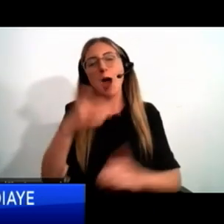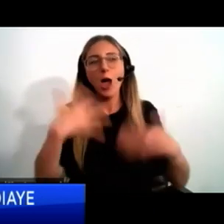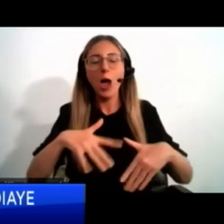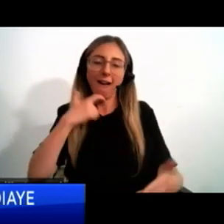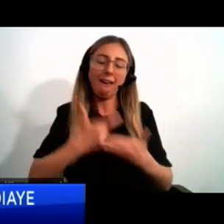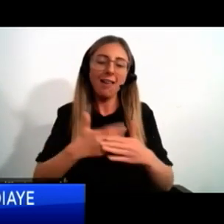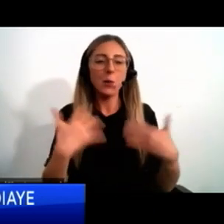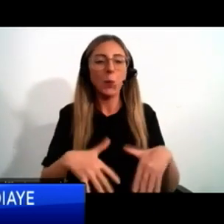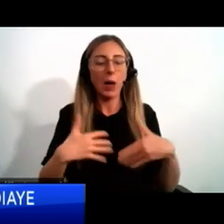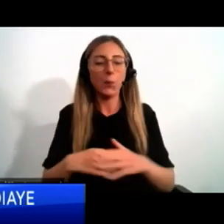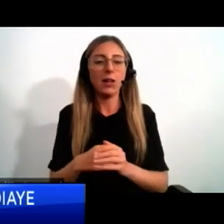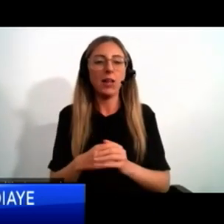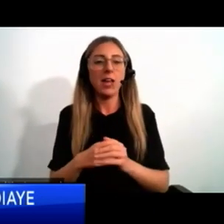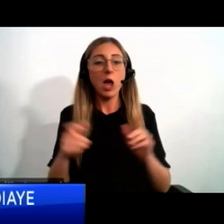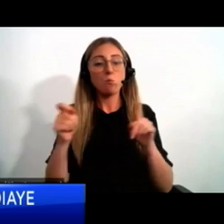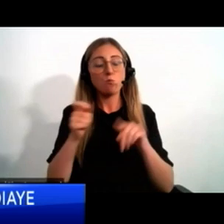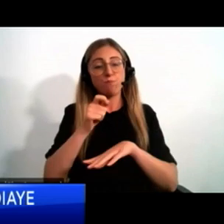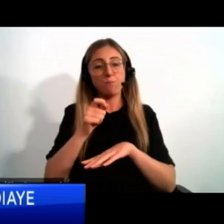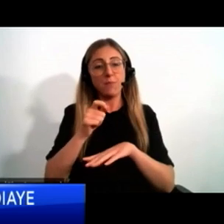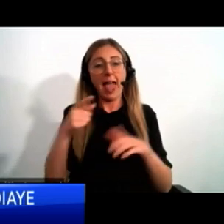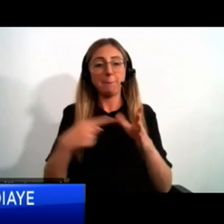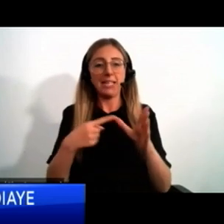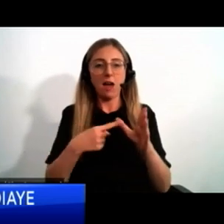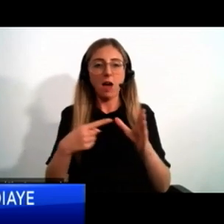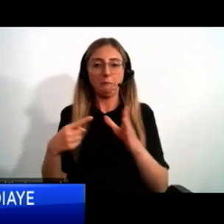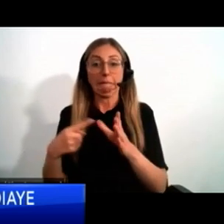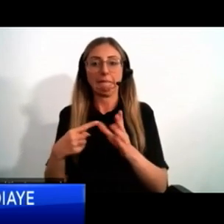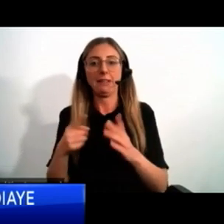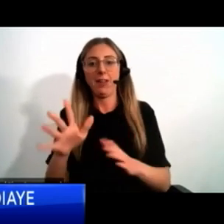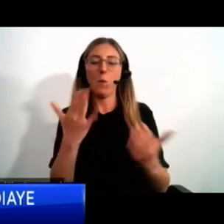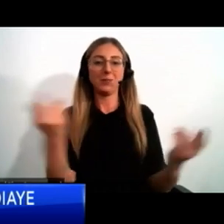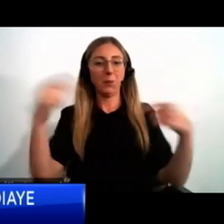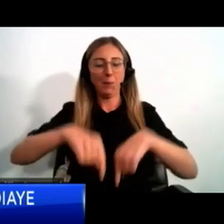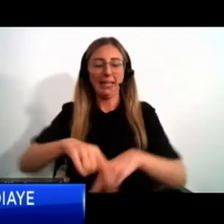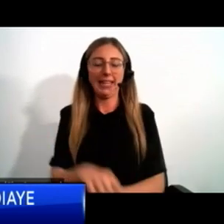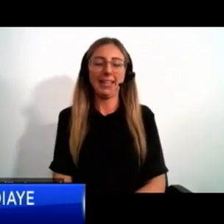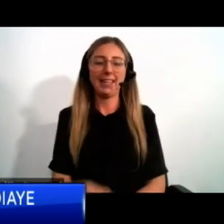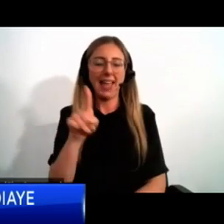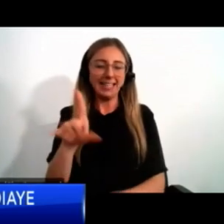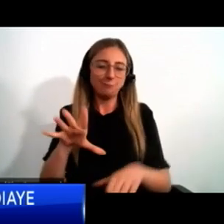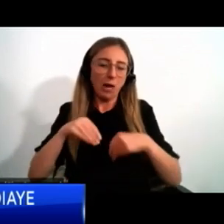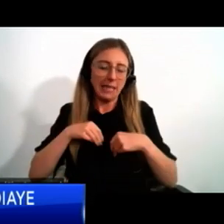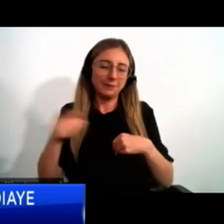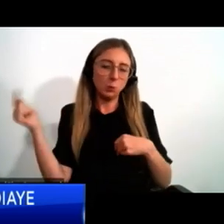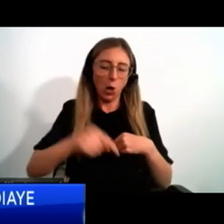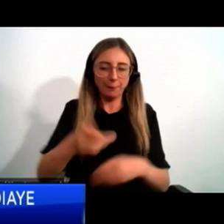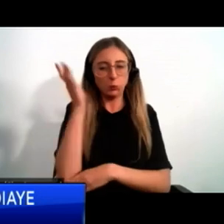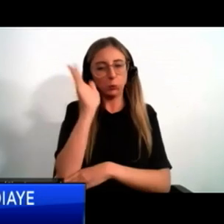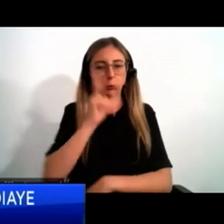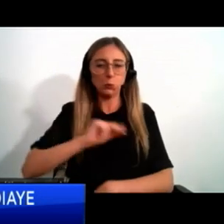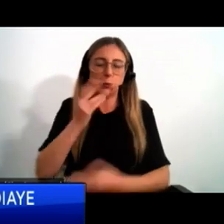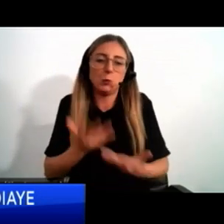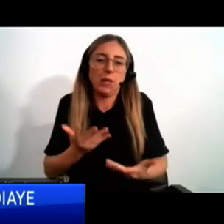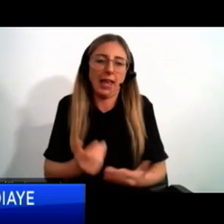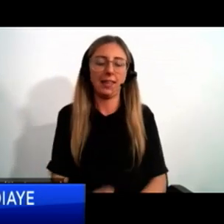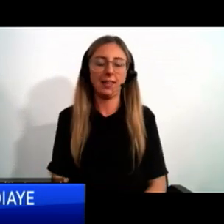Her Excellency, Professor Ameenah Gurib-Fakim. Thank you so much, ma'am, for being here with us today and accepting our invitation to be our keynote